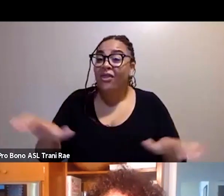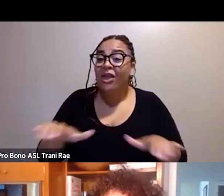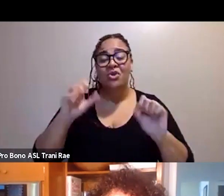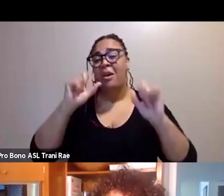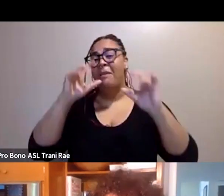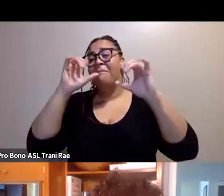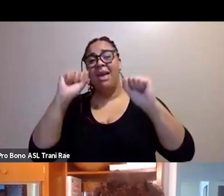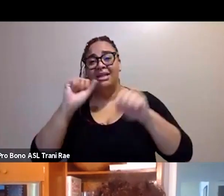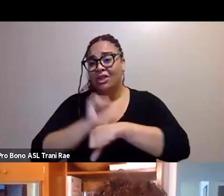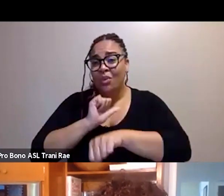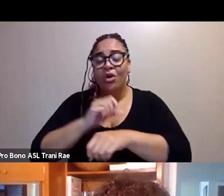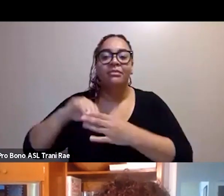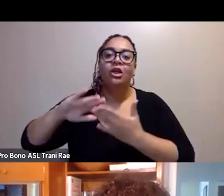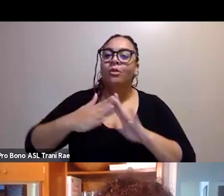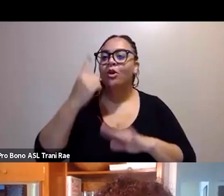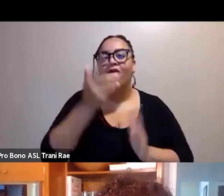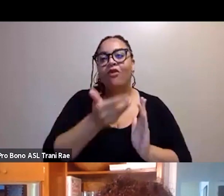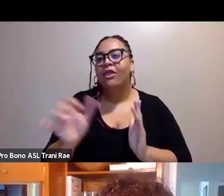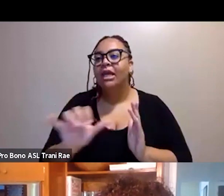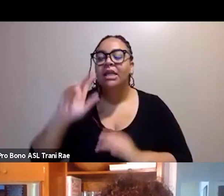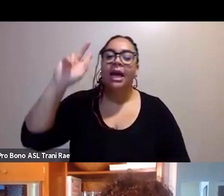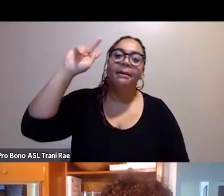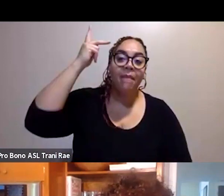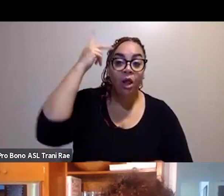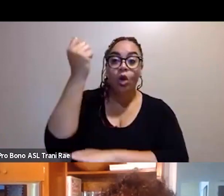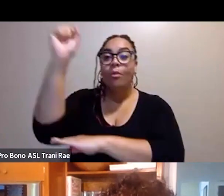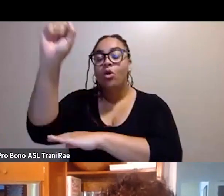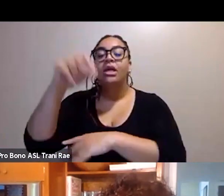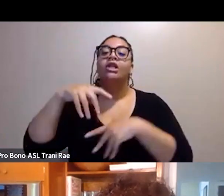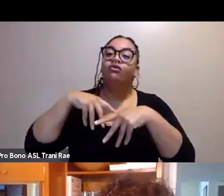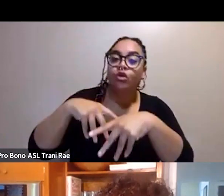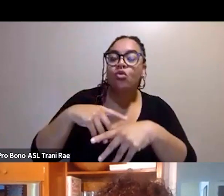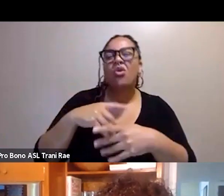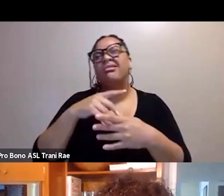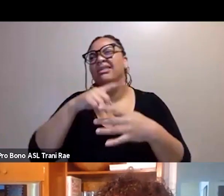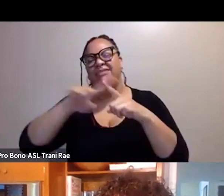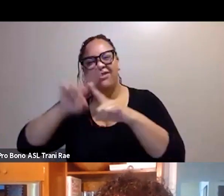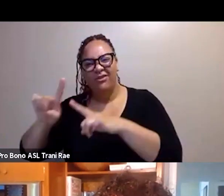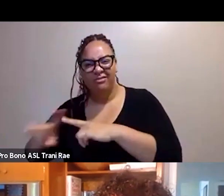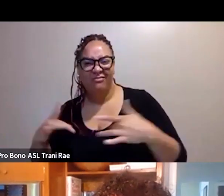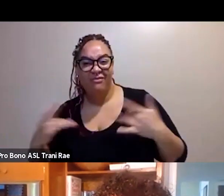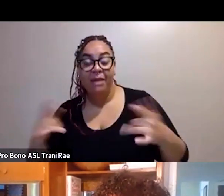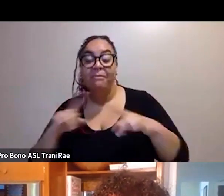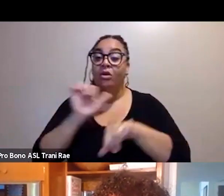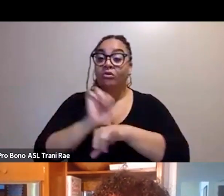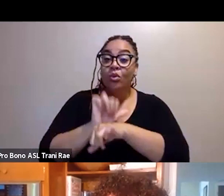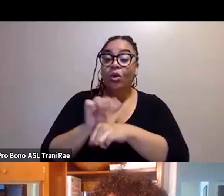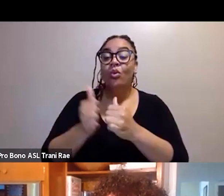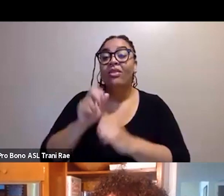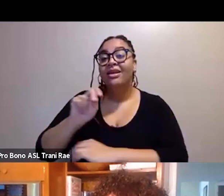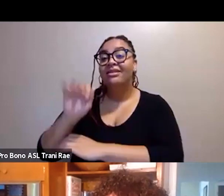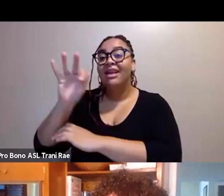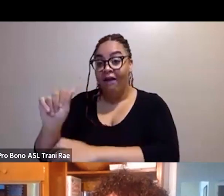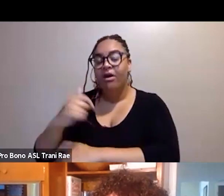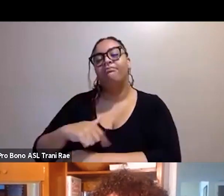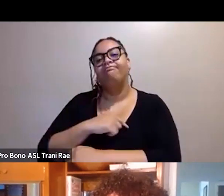in community for things like political protests and funerals and things like that. But for their work with NAAFA, we do compensate them, and we